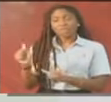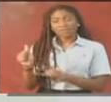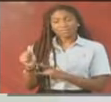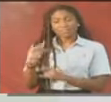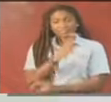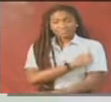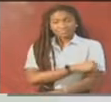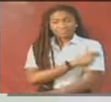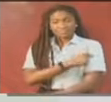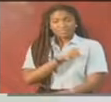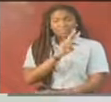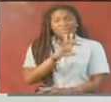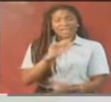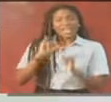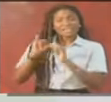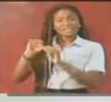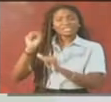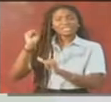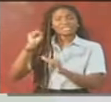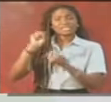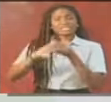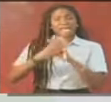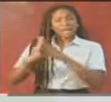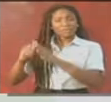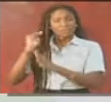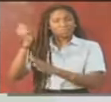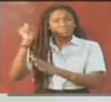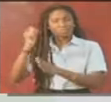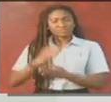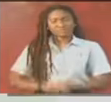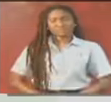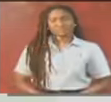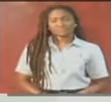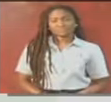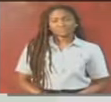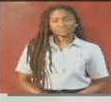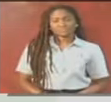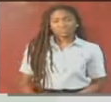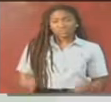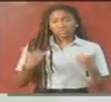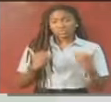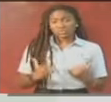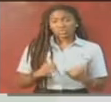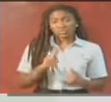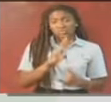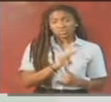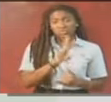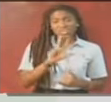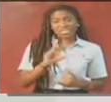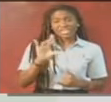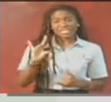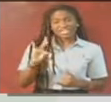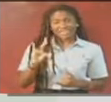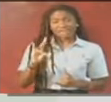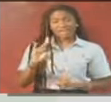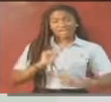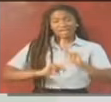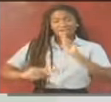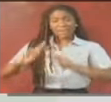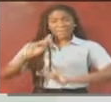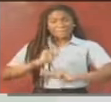at the Scarborough Regional Hospital at Fort King George. There are currently 237 individuals